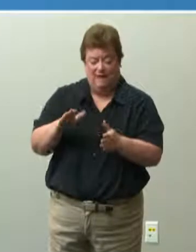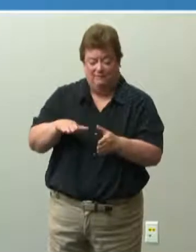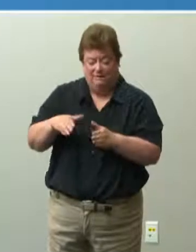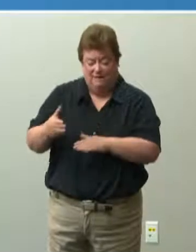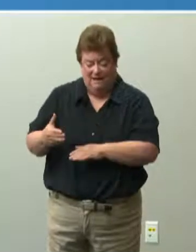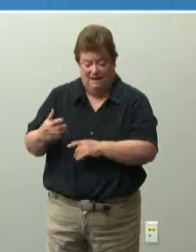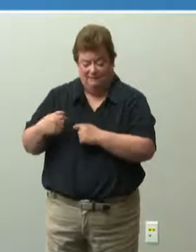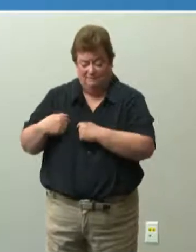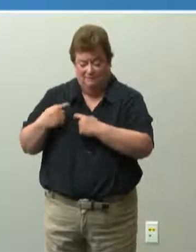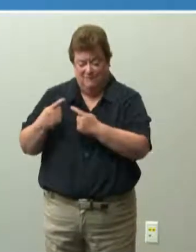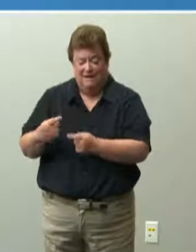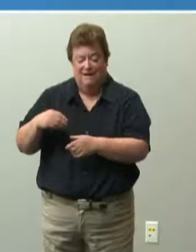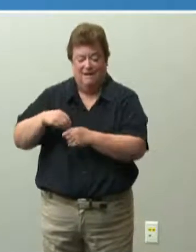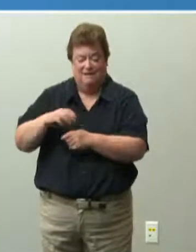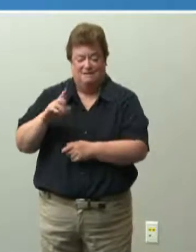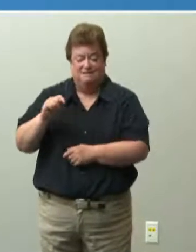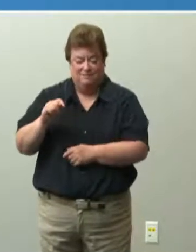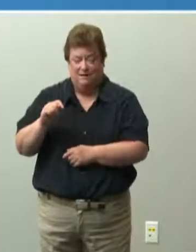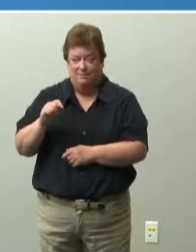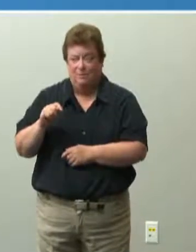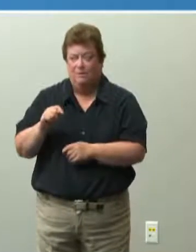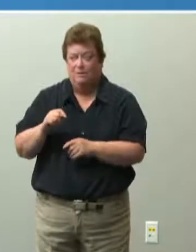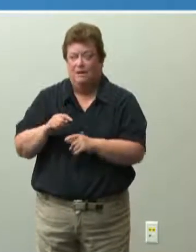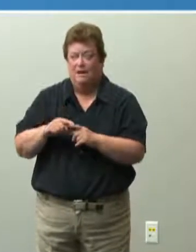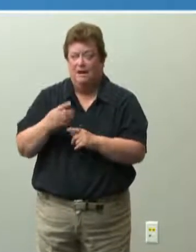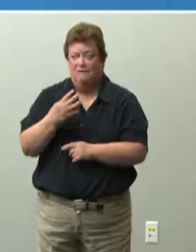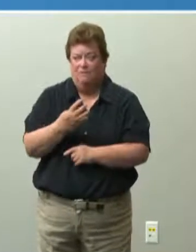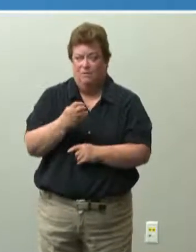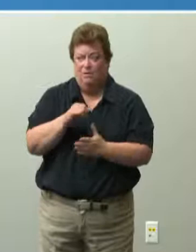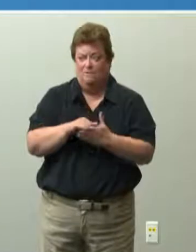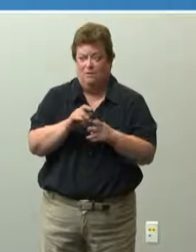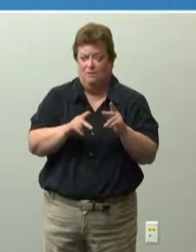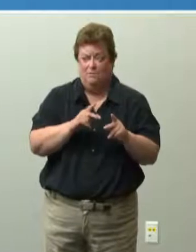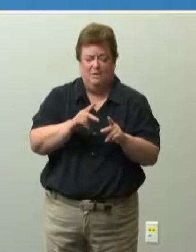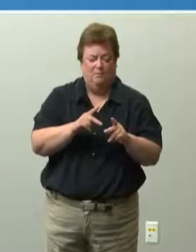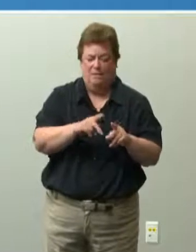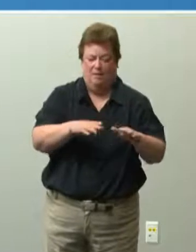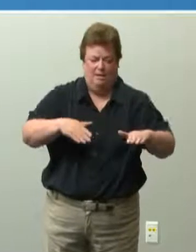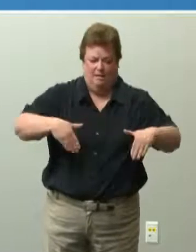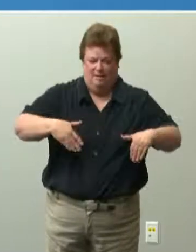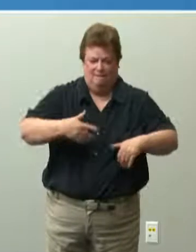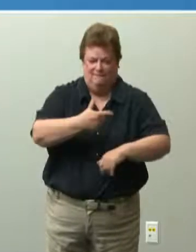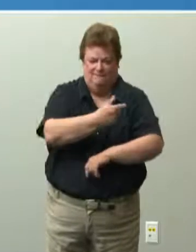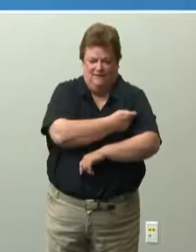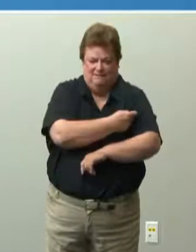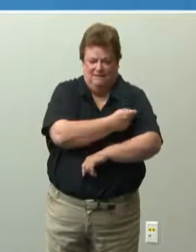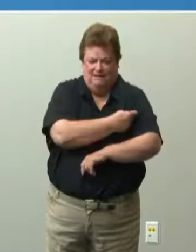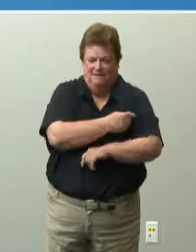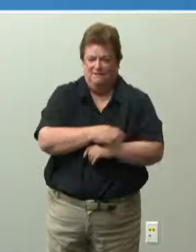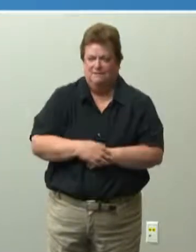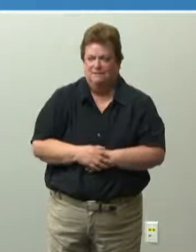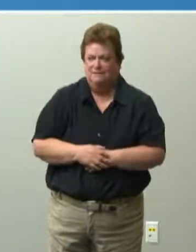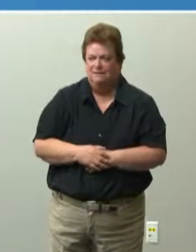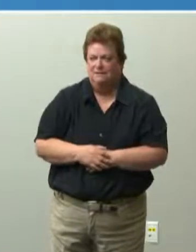COVID-19 so far in September, and 4 of these individuals were unvaccinated.